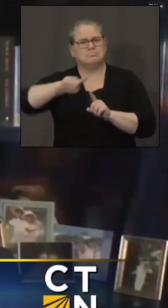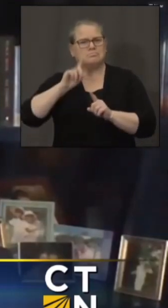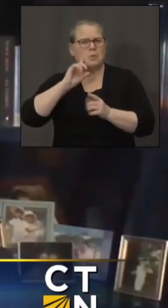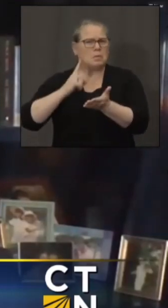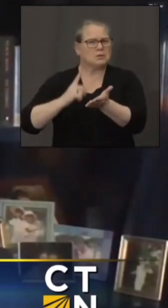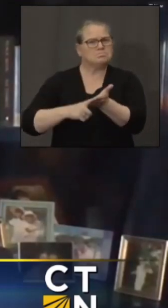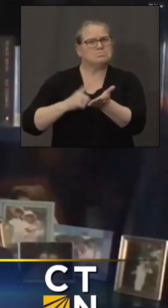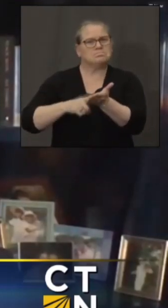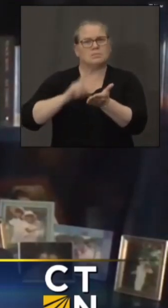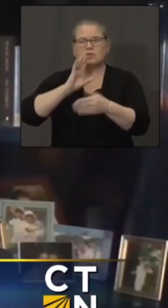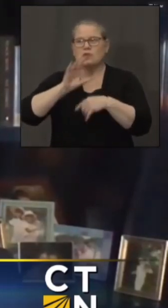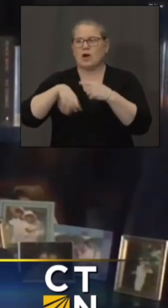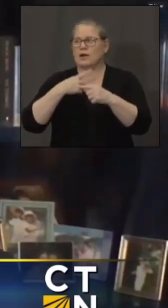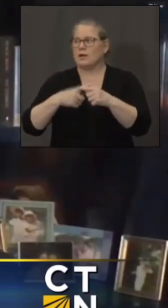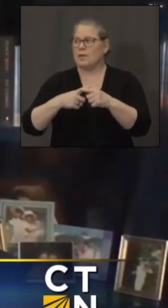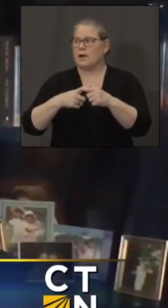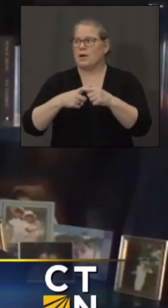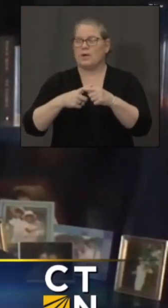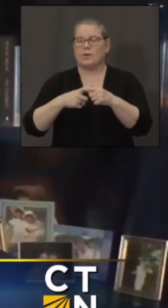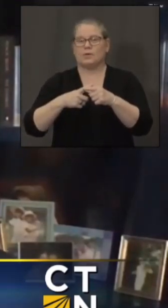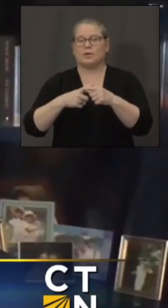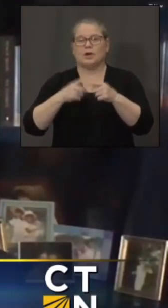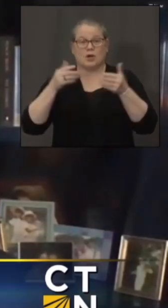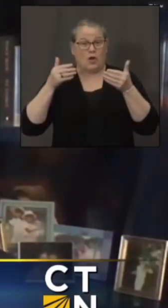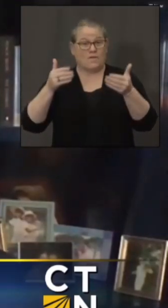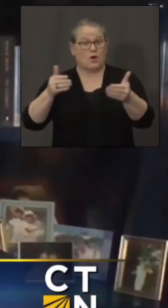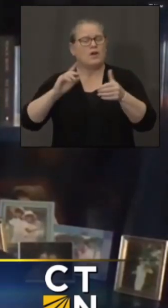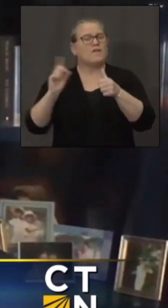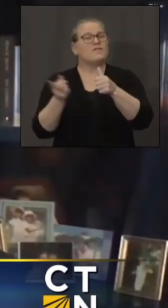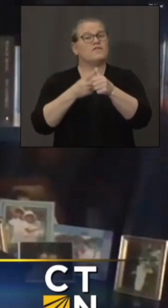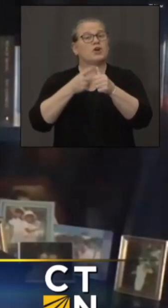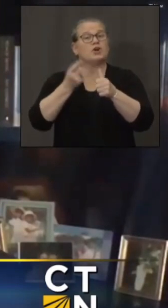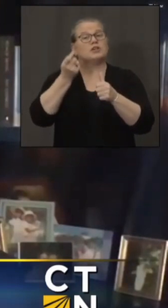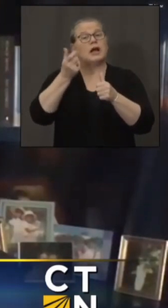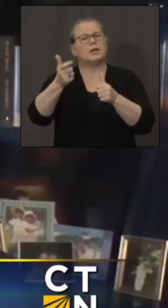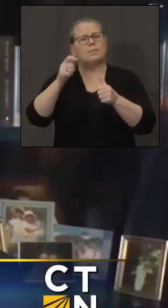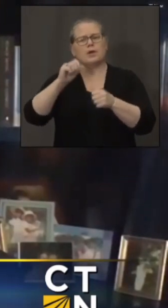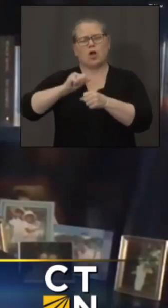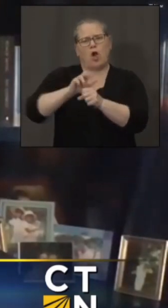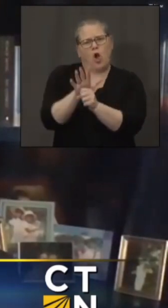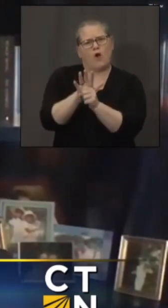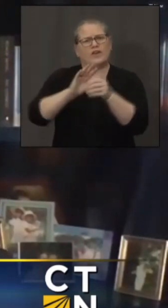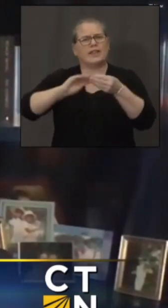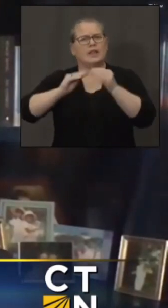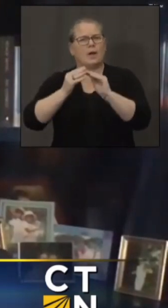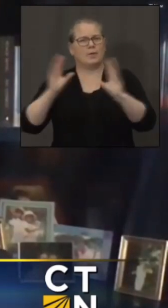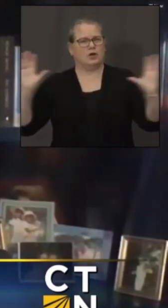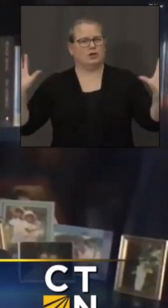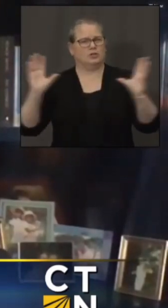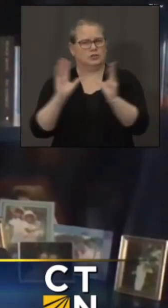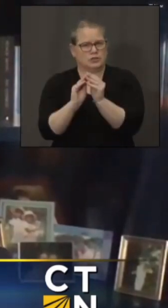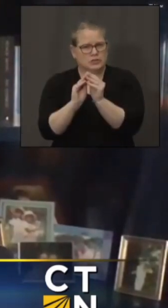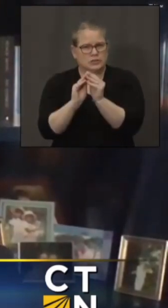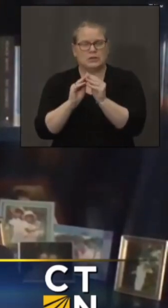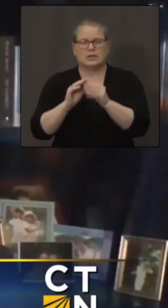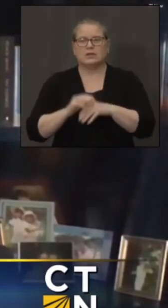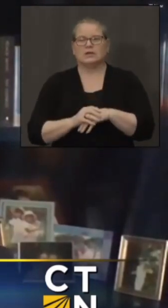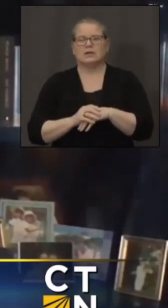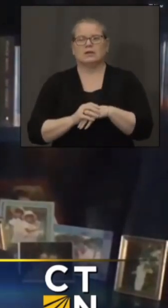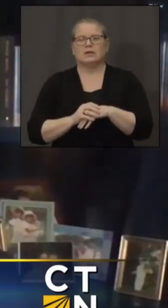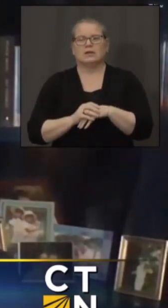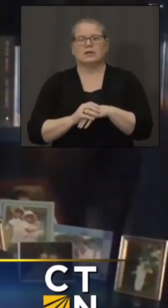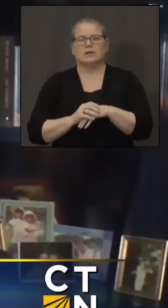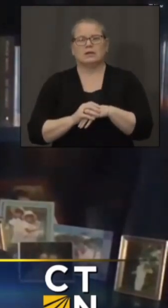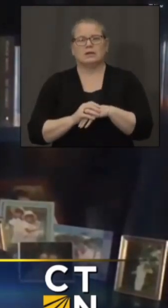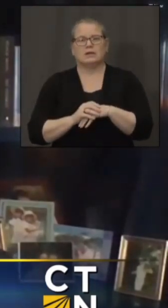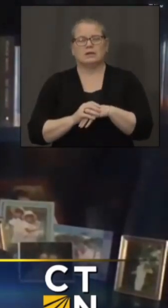about what we're doing with retail going forward. First, let me give you a little bit the COVID daily summary. I say that with some trepidation. Do you have that up